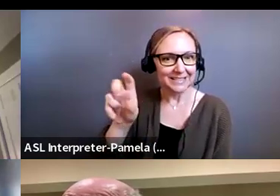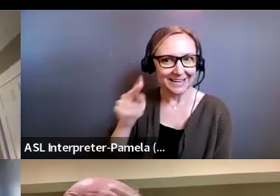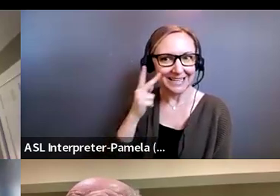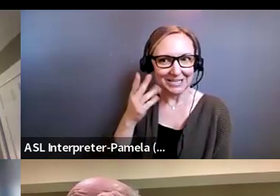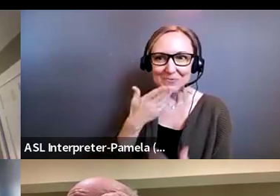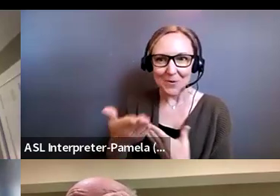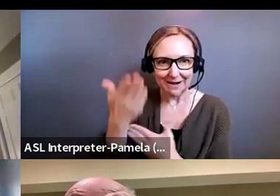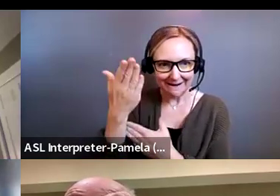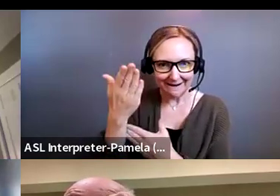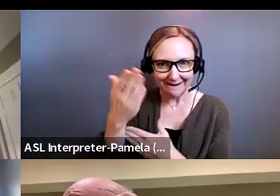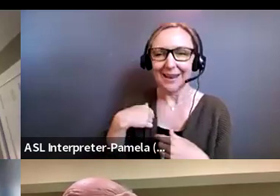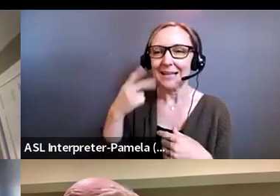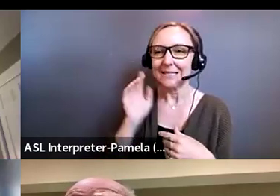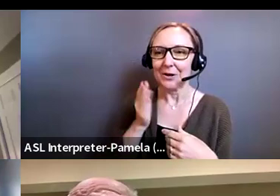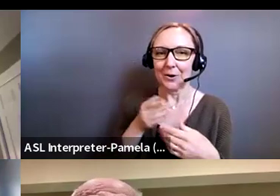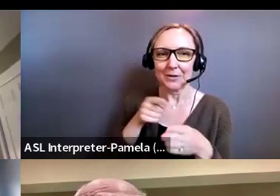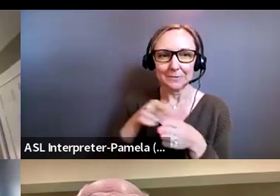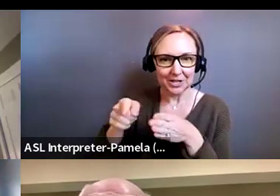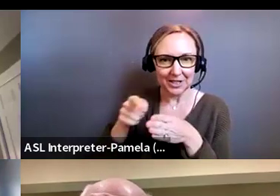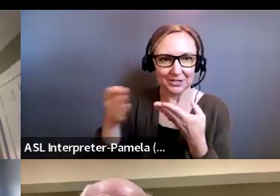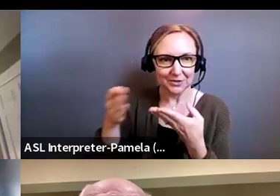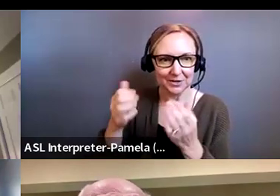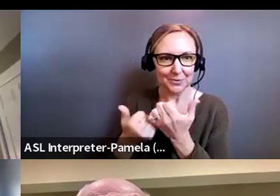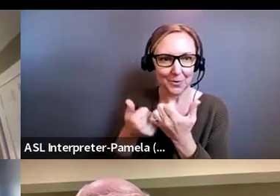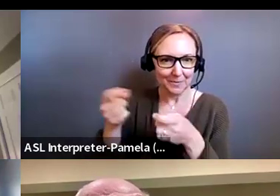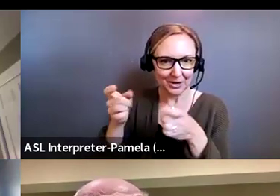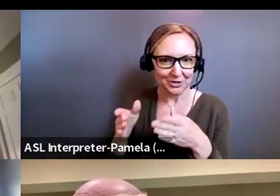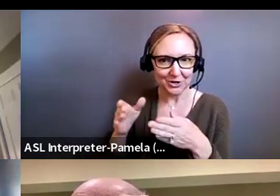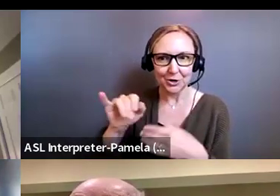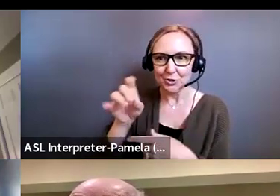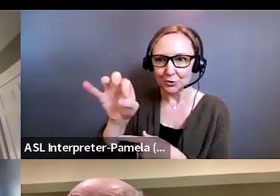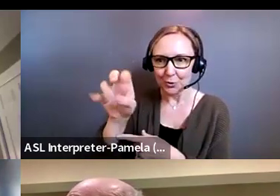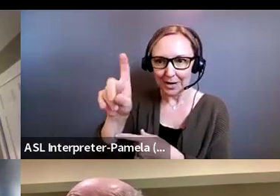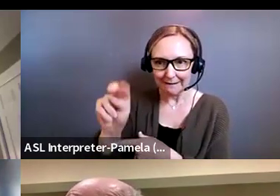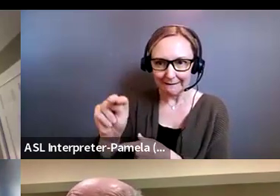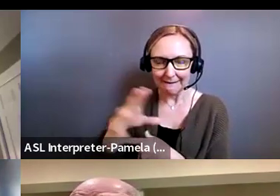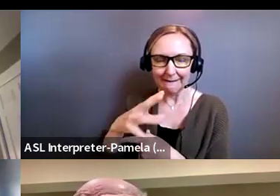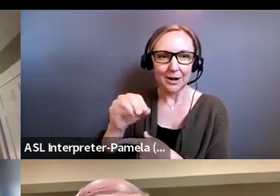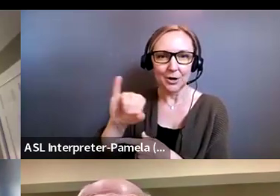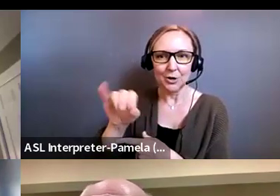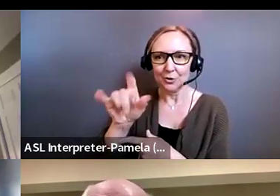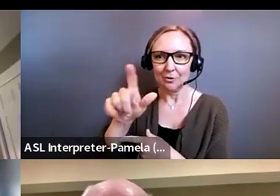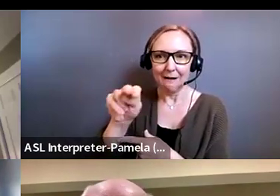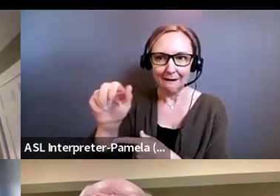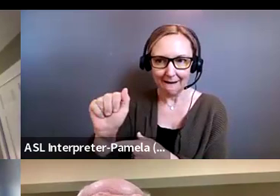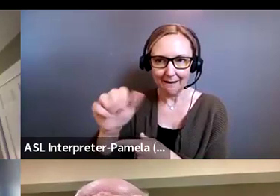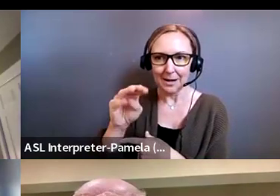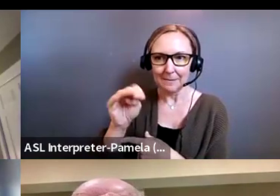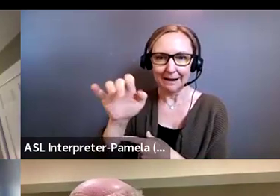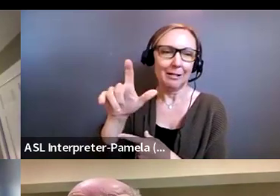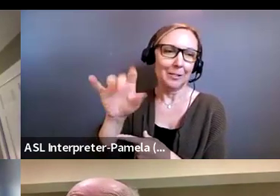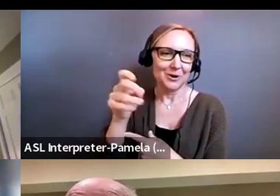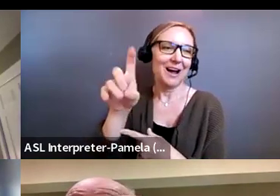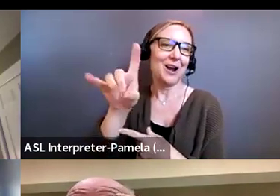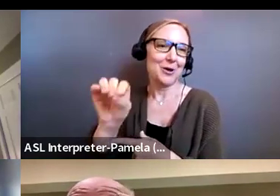morning. We've got our specialized services and supports unit manager Jordan on, as well as Jolana and Michael Mercado